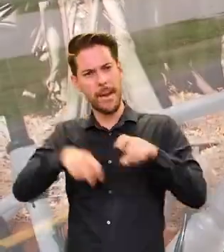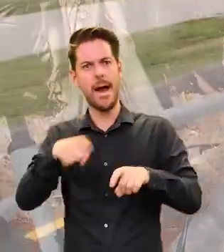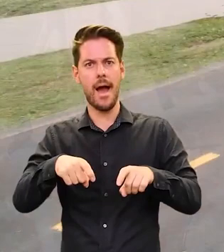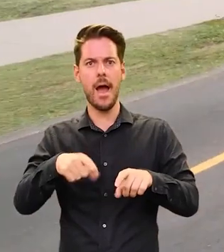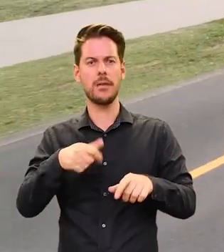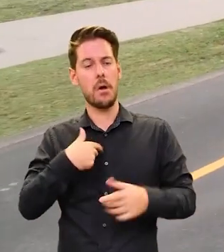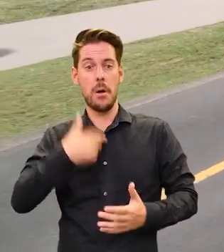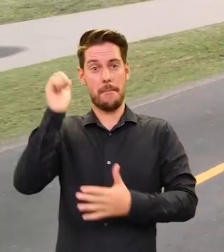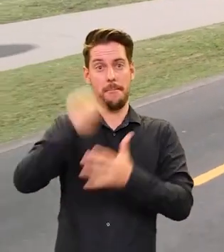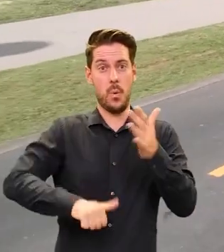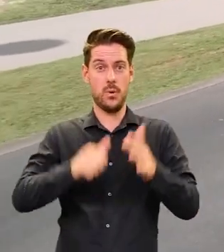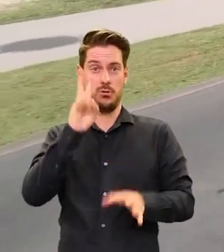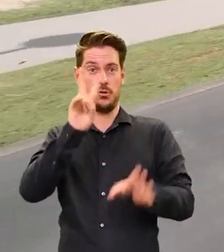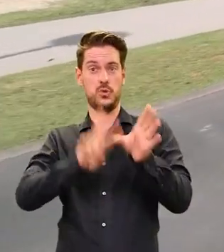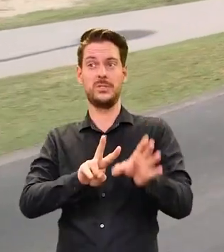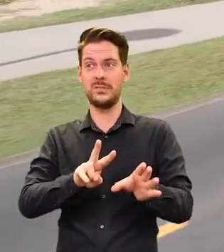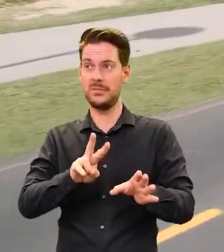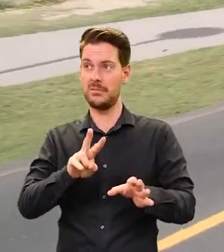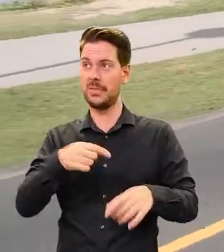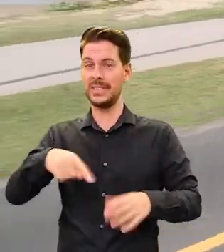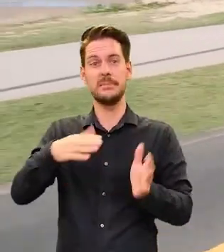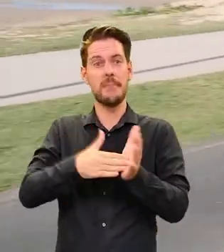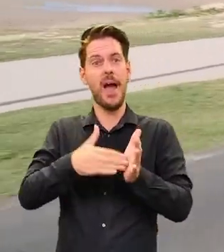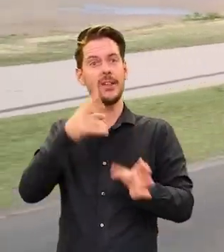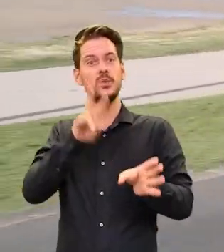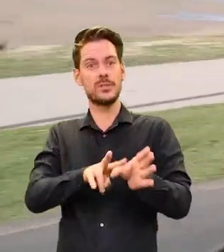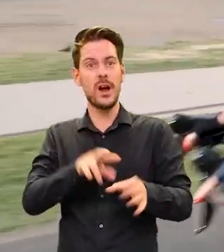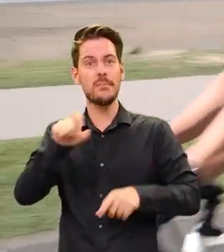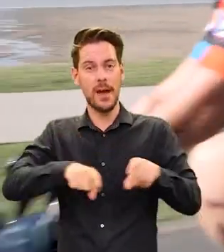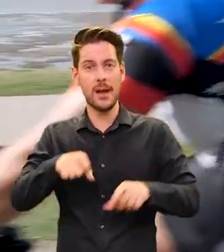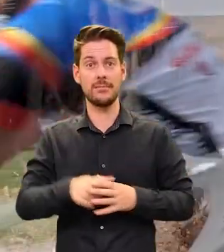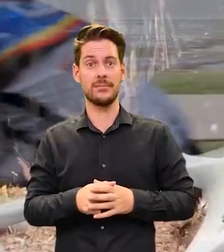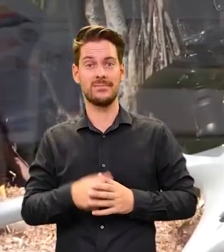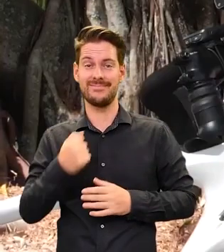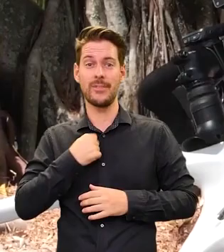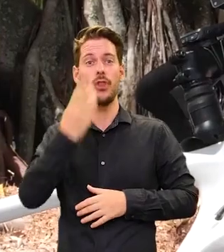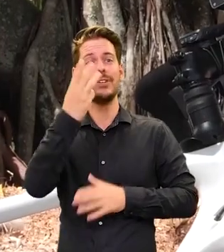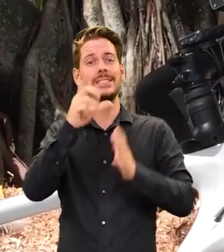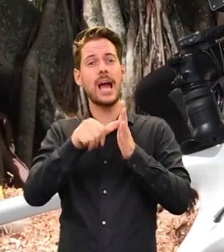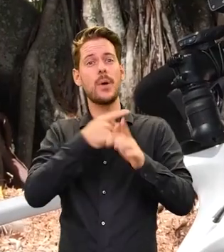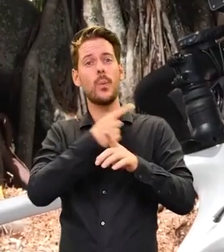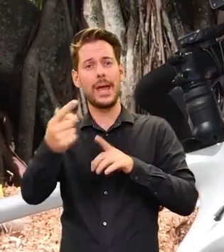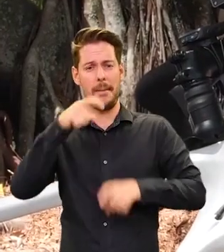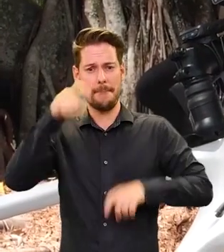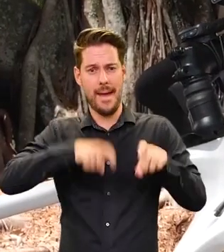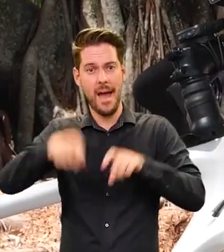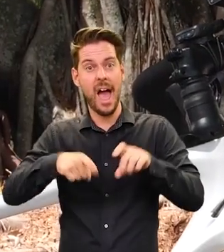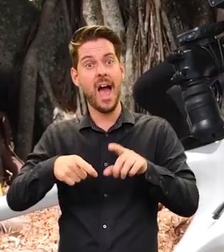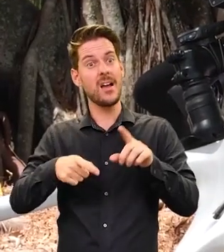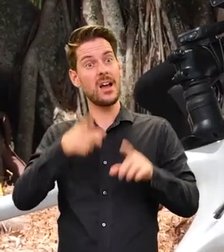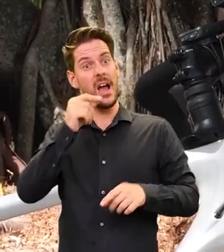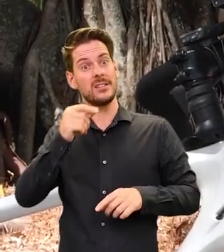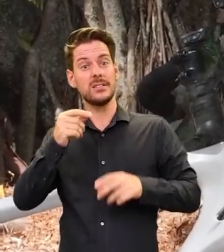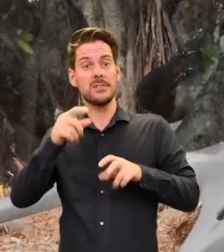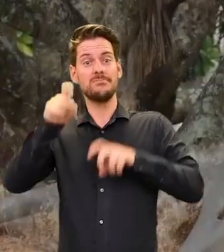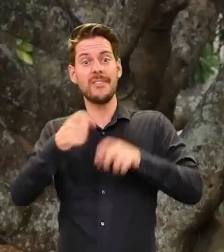and ride, so I bought my first bike 2 years ago this month, I think. I ride my bike at least three times a week,